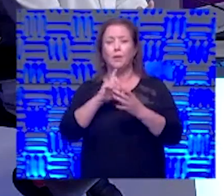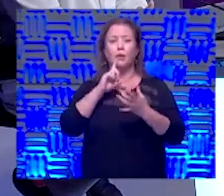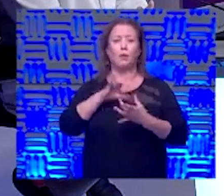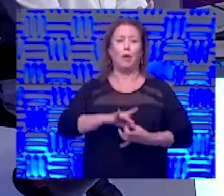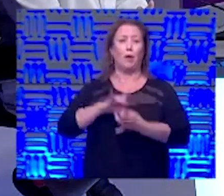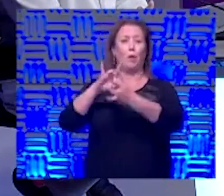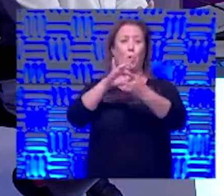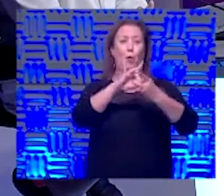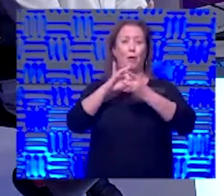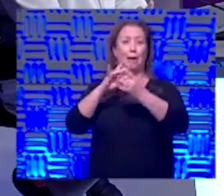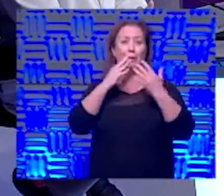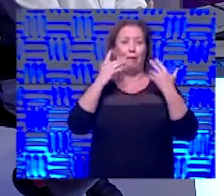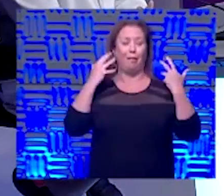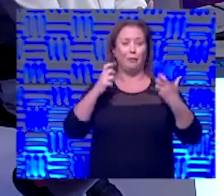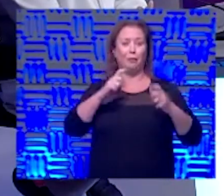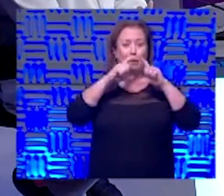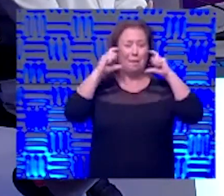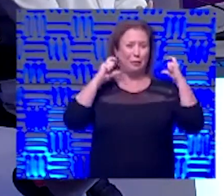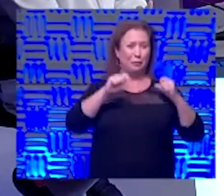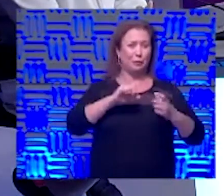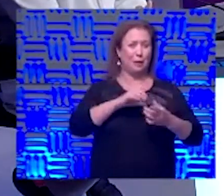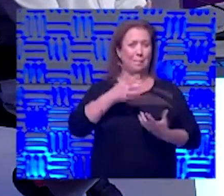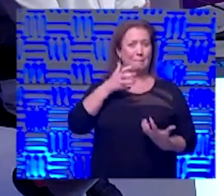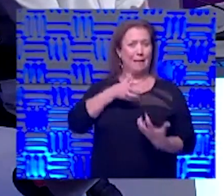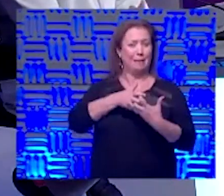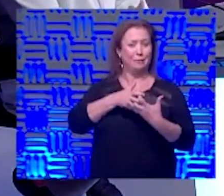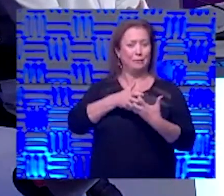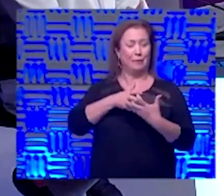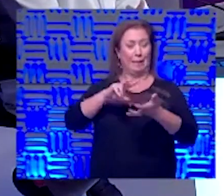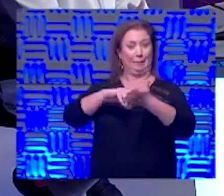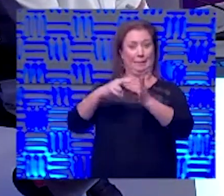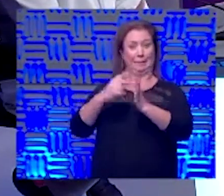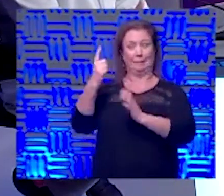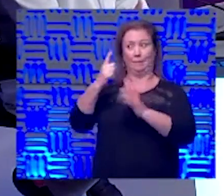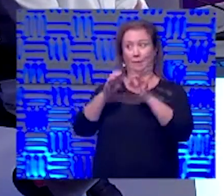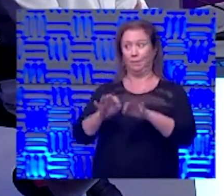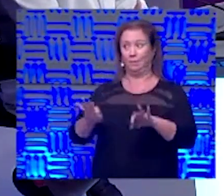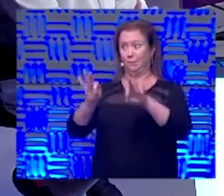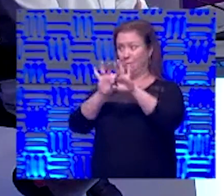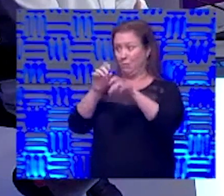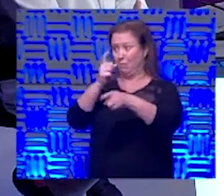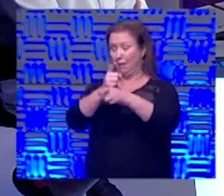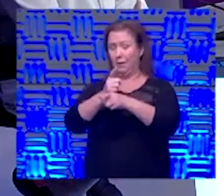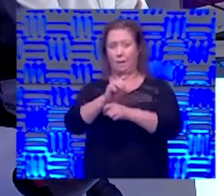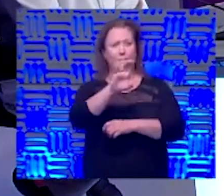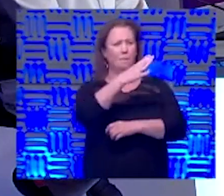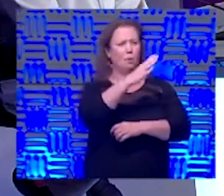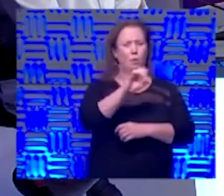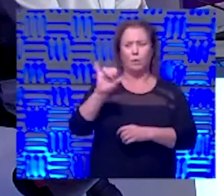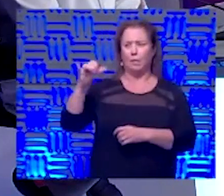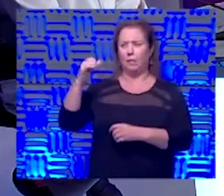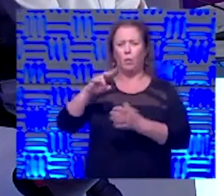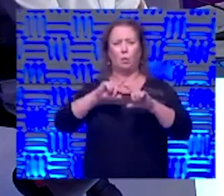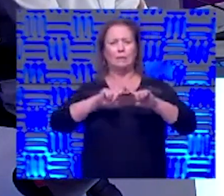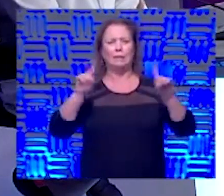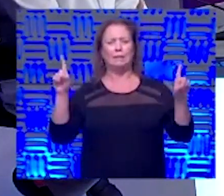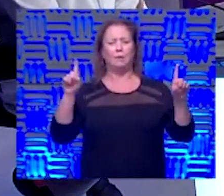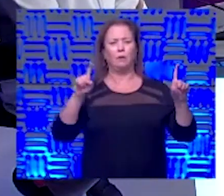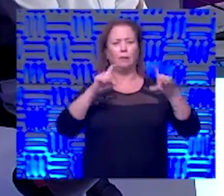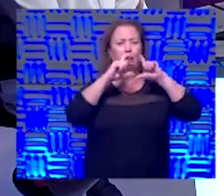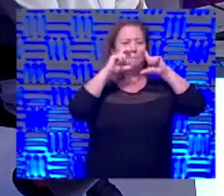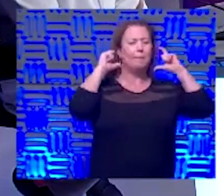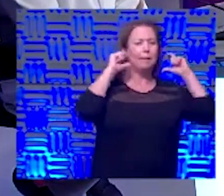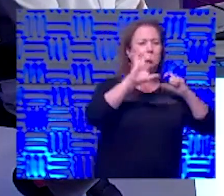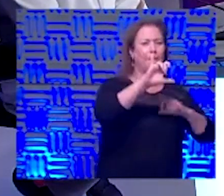your colors. Well, that's what I think. And, but it means something. What does it mean? Blue and yellow. The different kinds of masks.